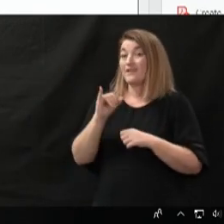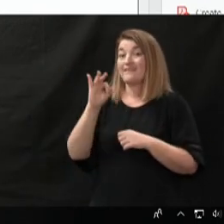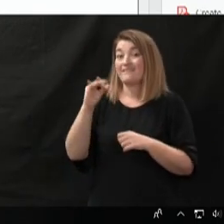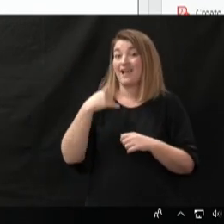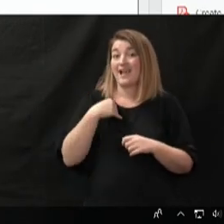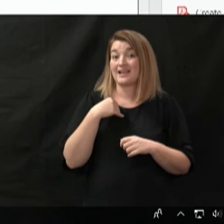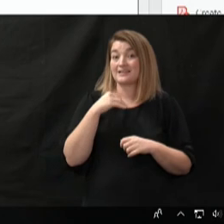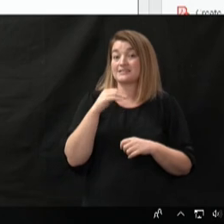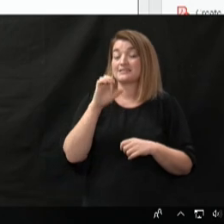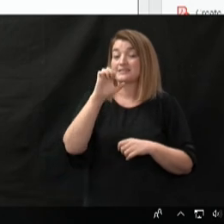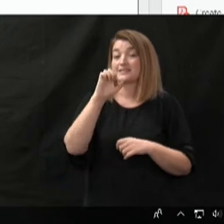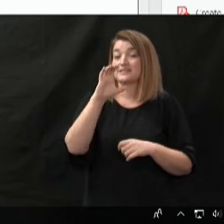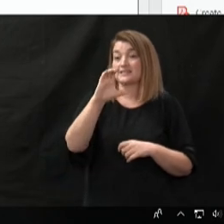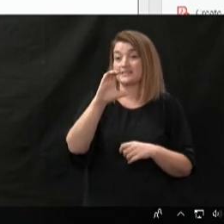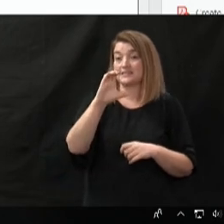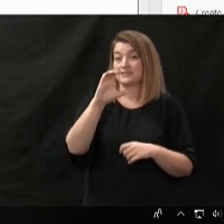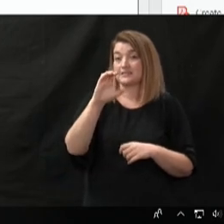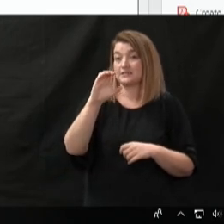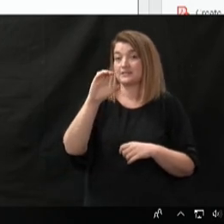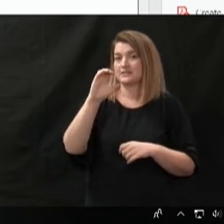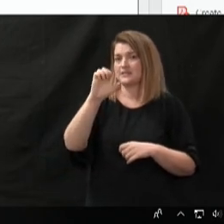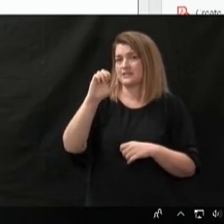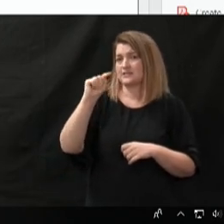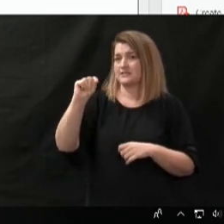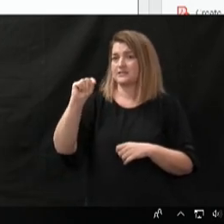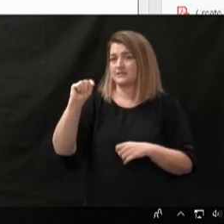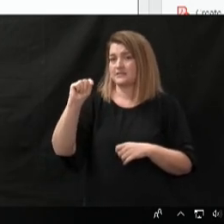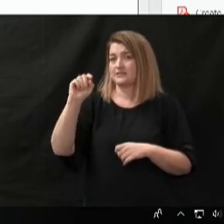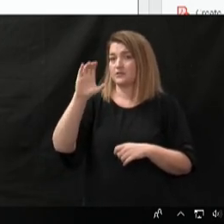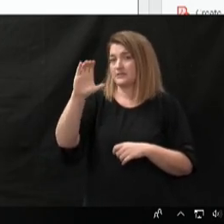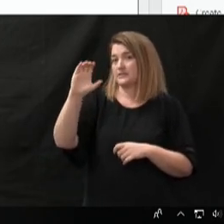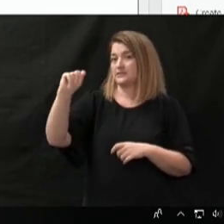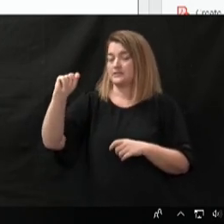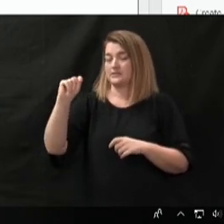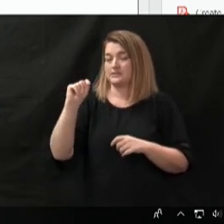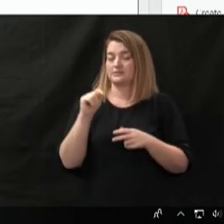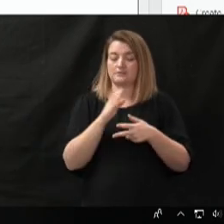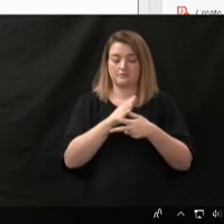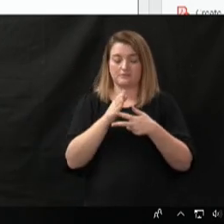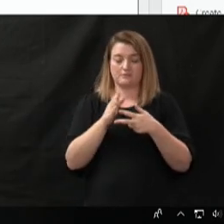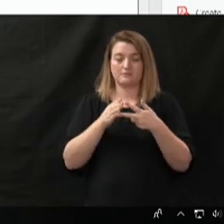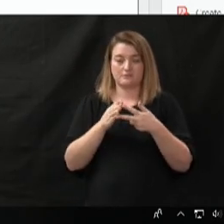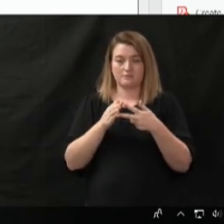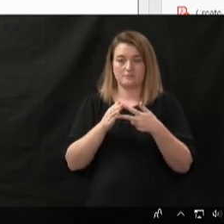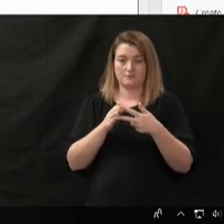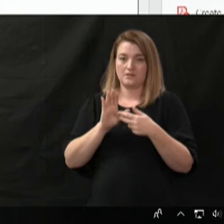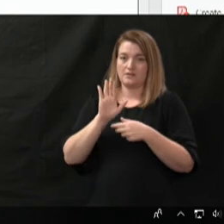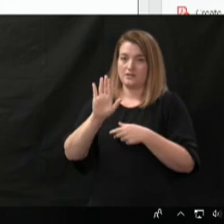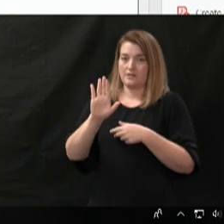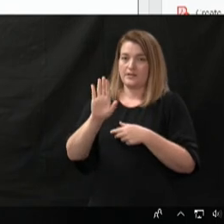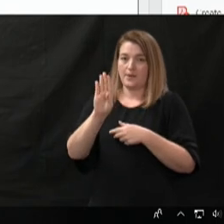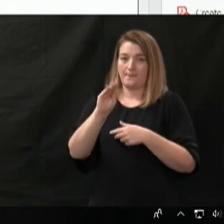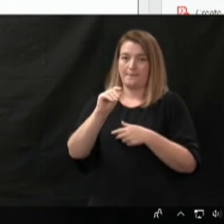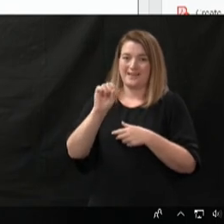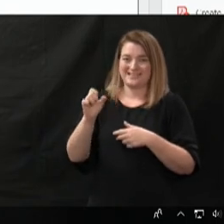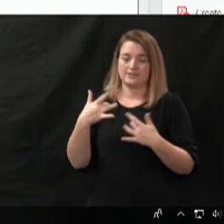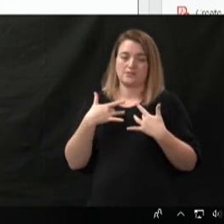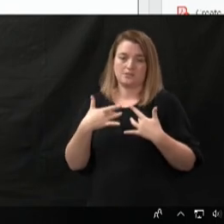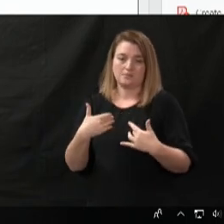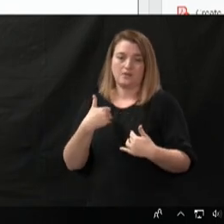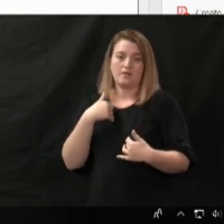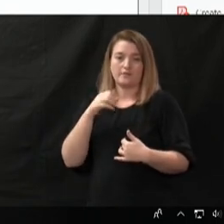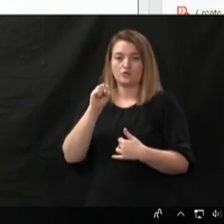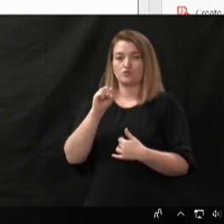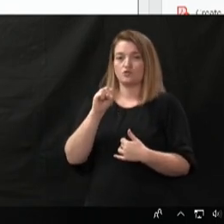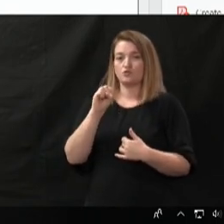Always the base keeps the accent, and the affixes have the schwa sound in Latin words. We're going to